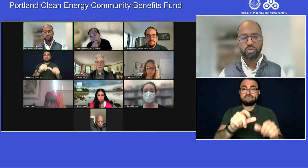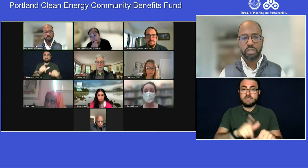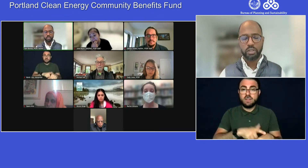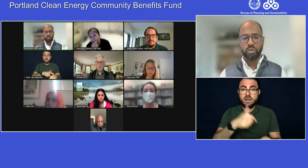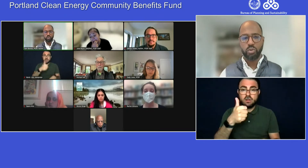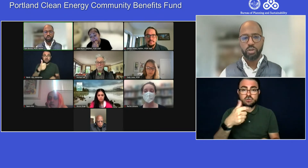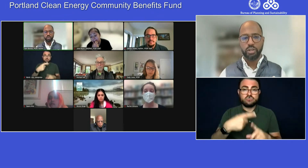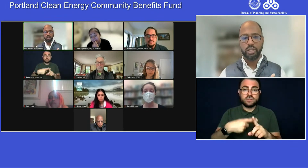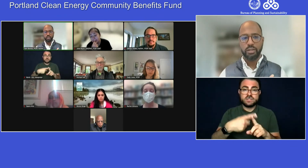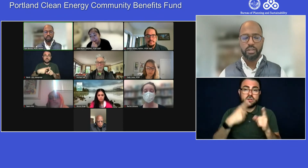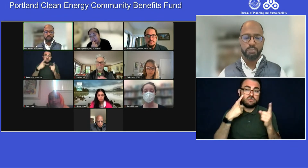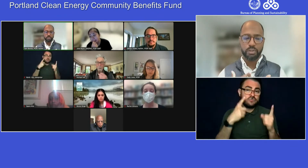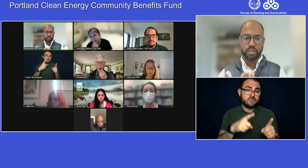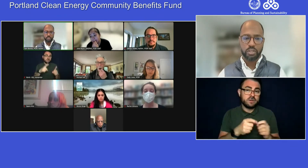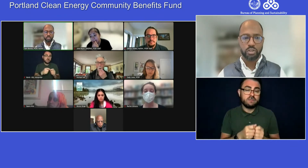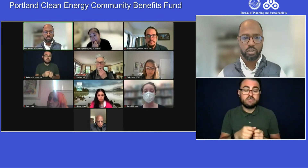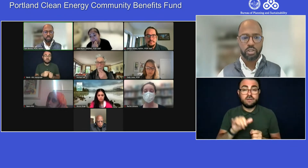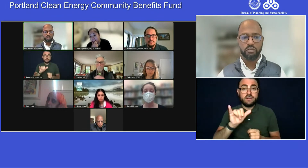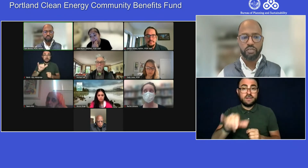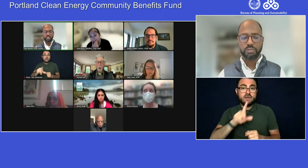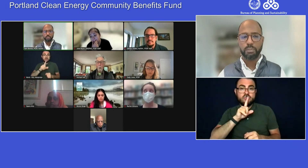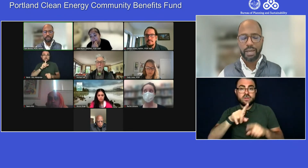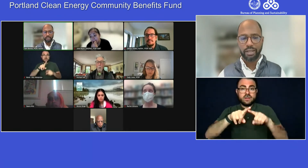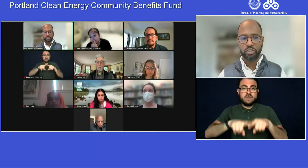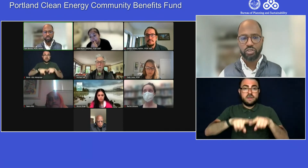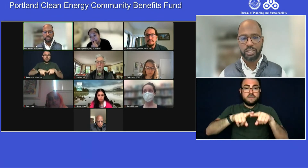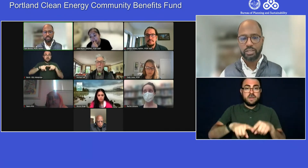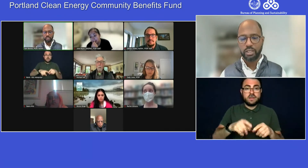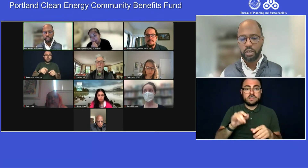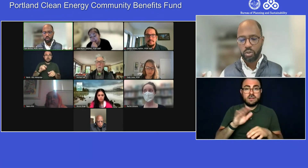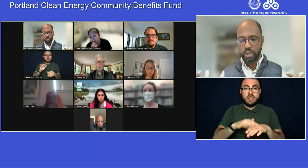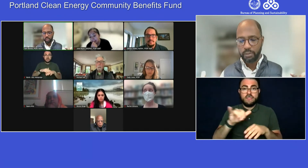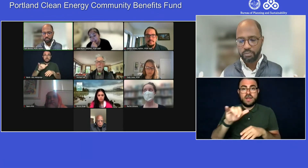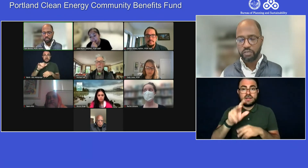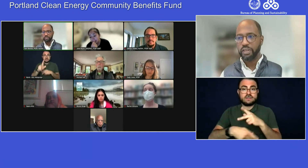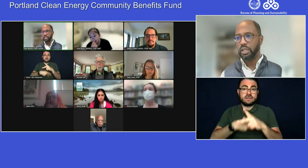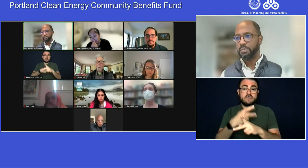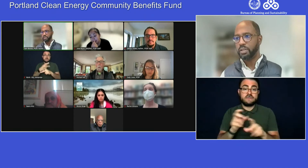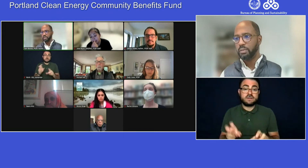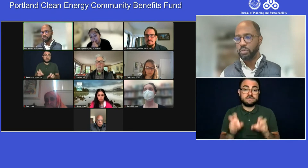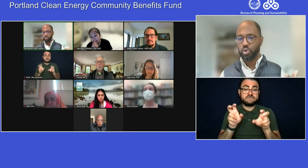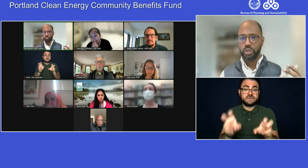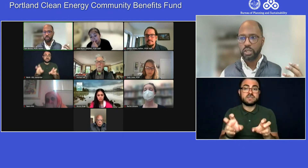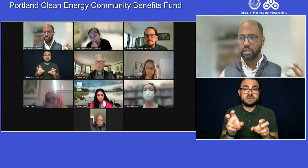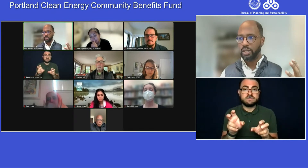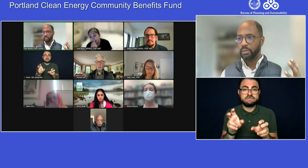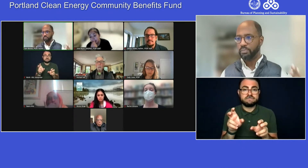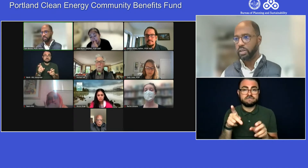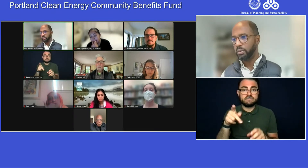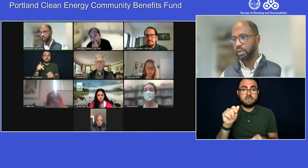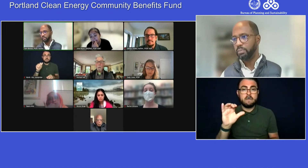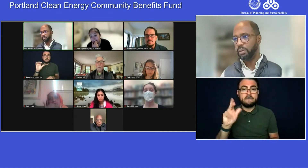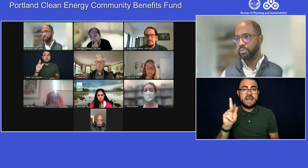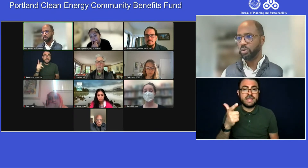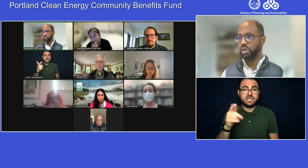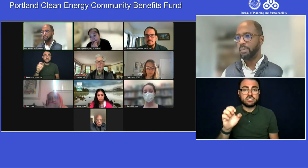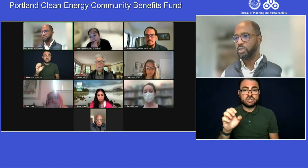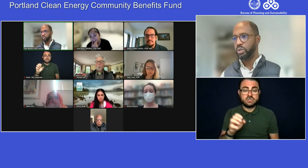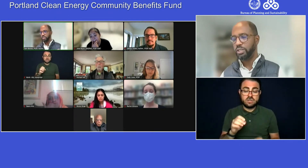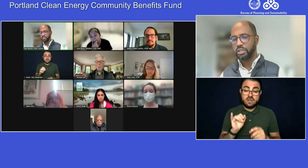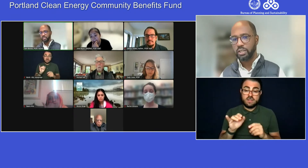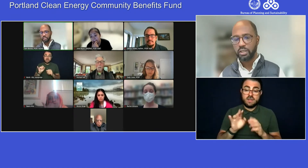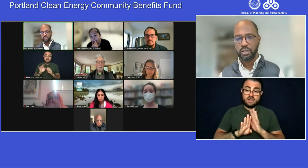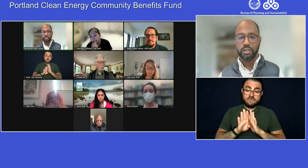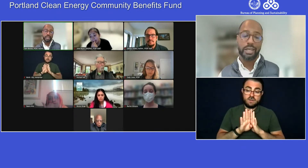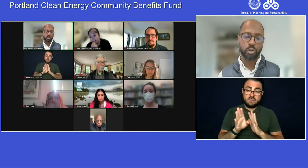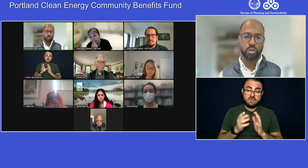the agreement or the particular investment package that is developed between our